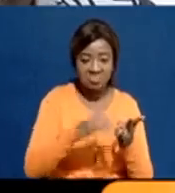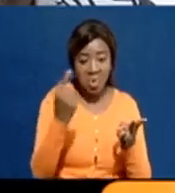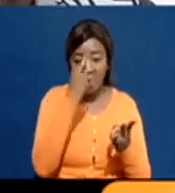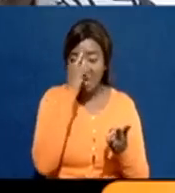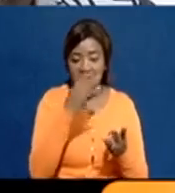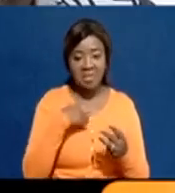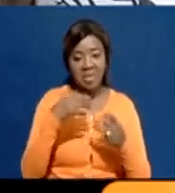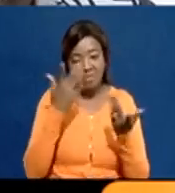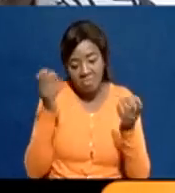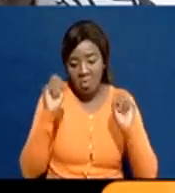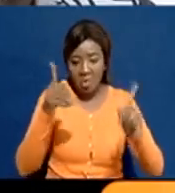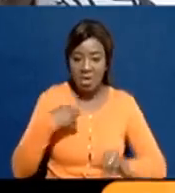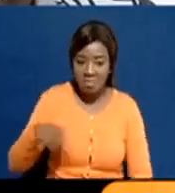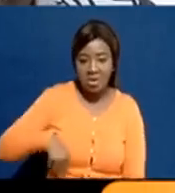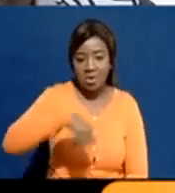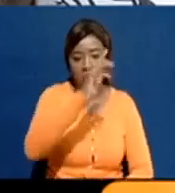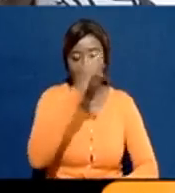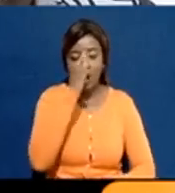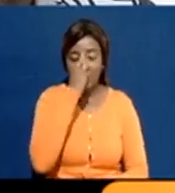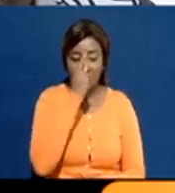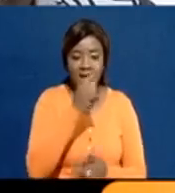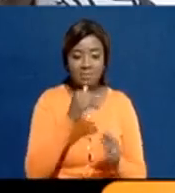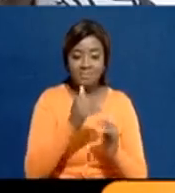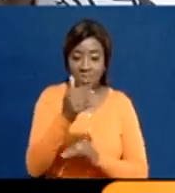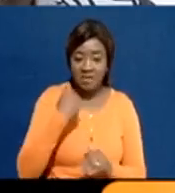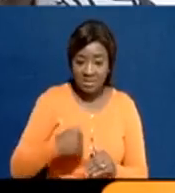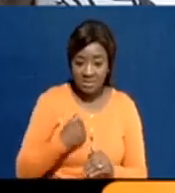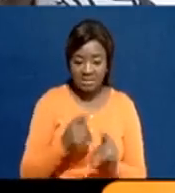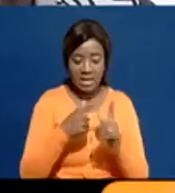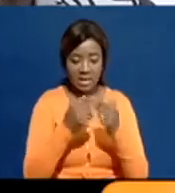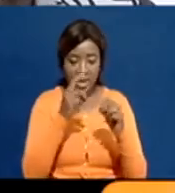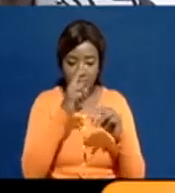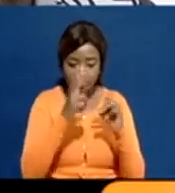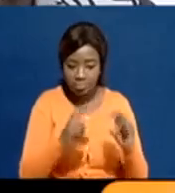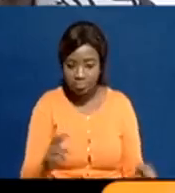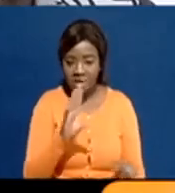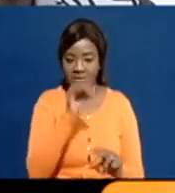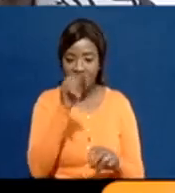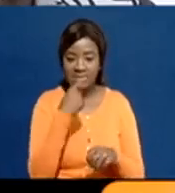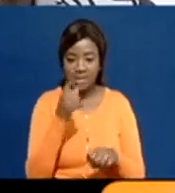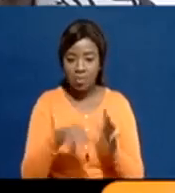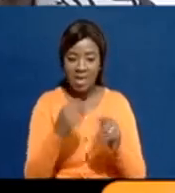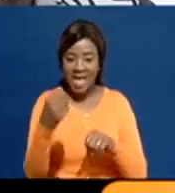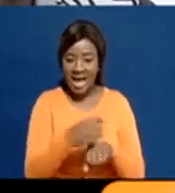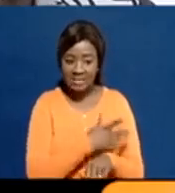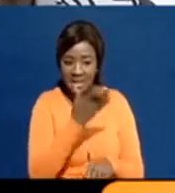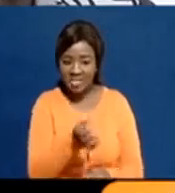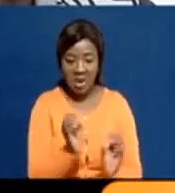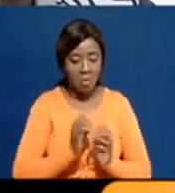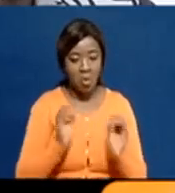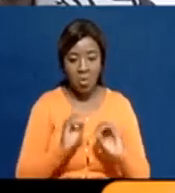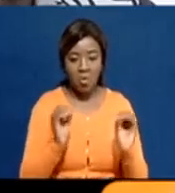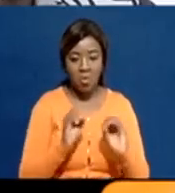to be dealing with. So I went to India and I got this diagnosis that, okay, the cancer was not there. So it was